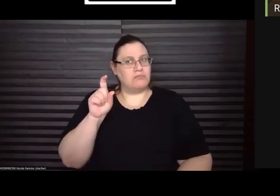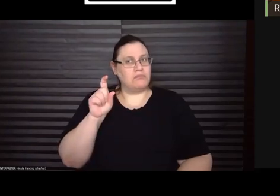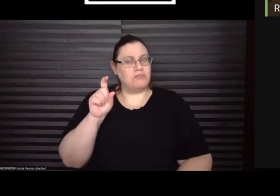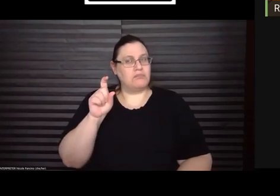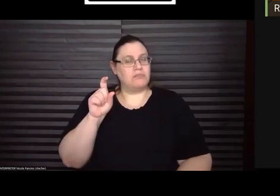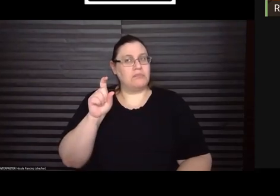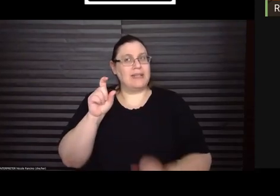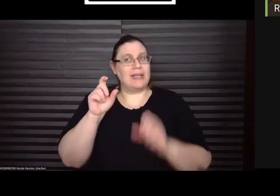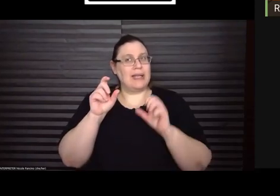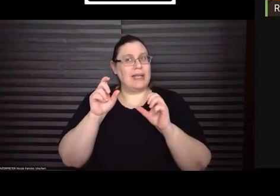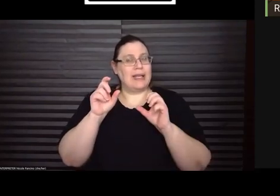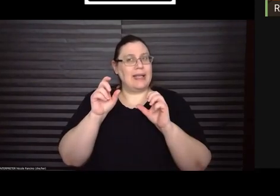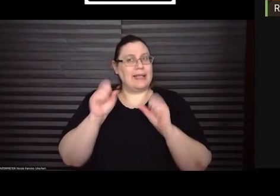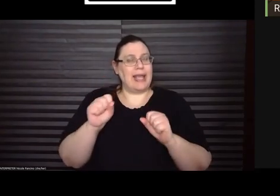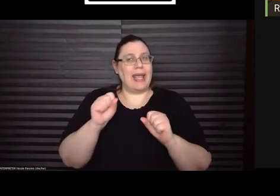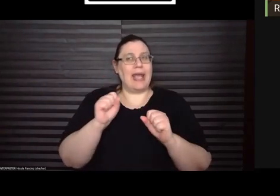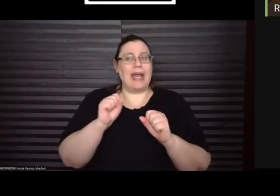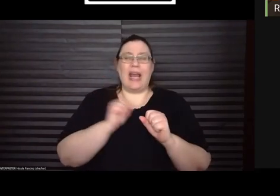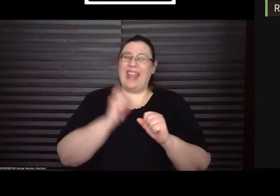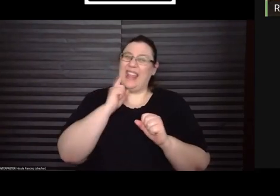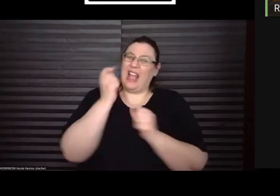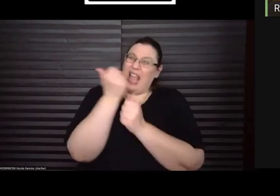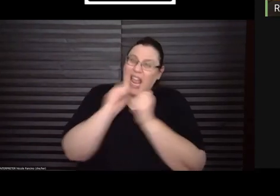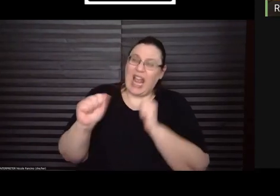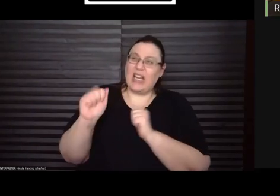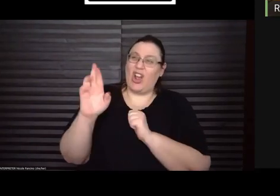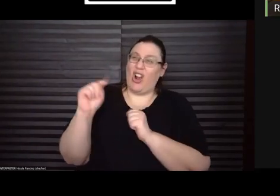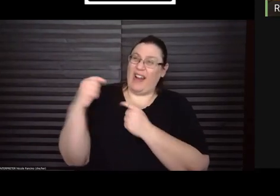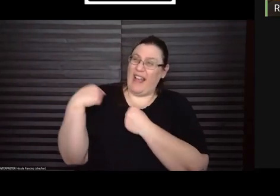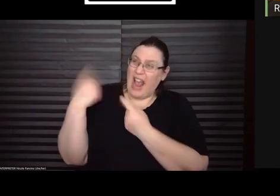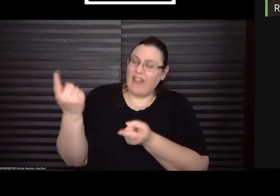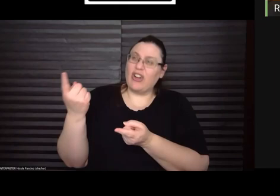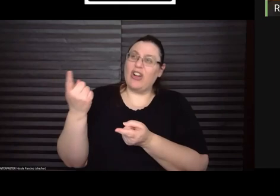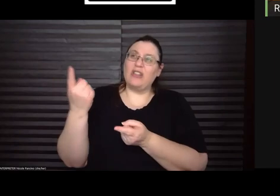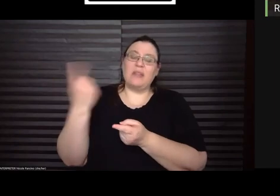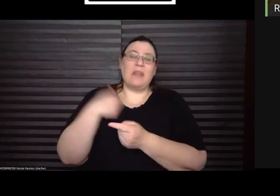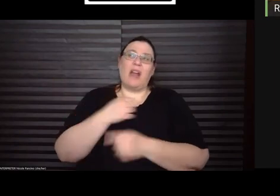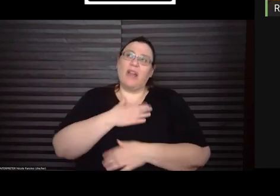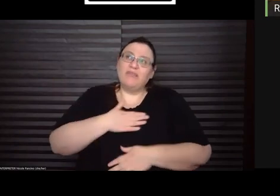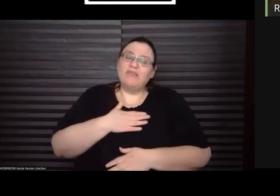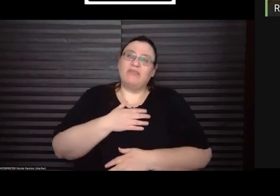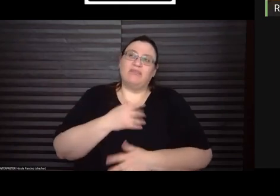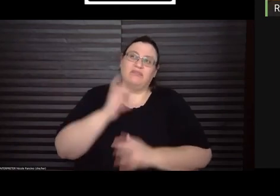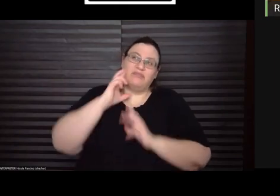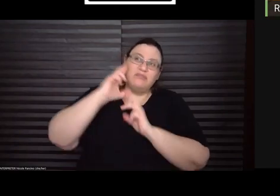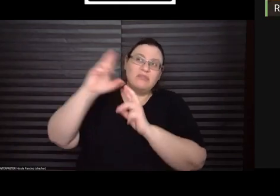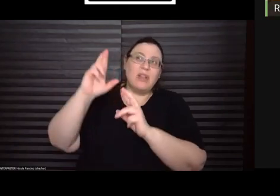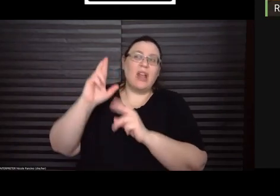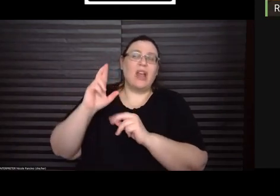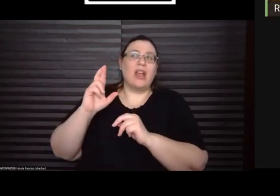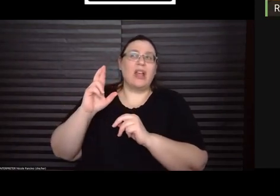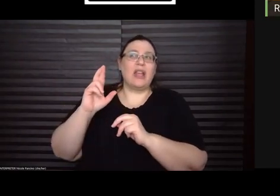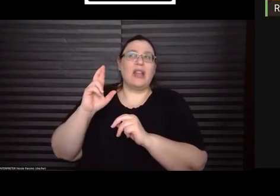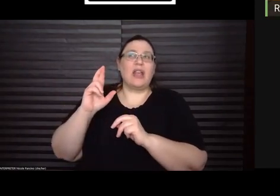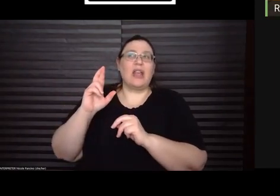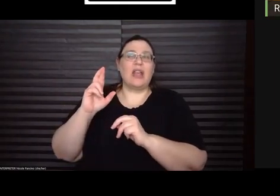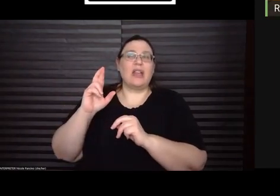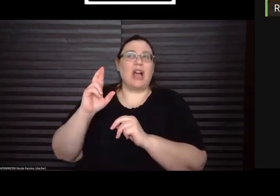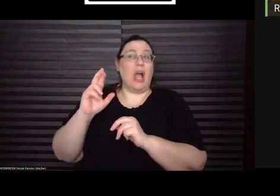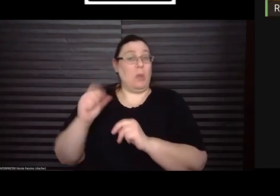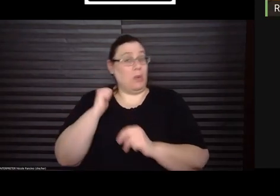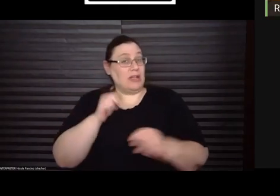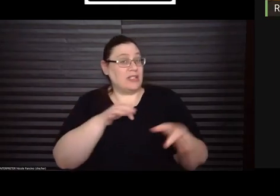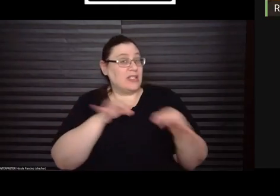name anything? Can I name any work of art that I really admire that I wouldn't on some level describe